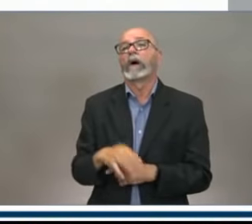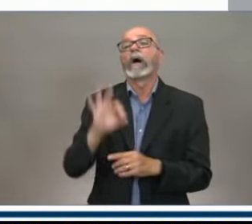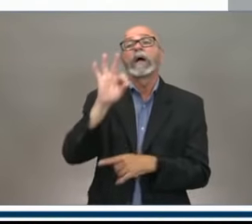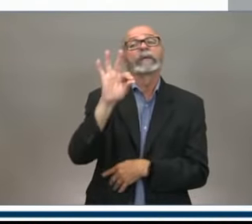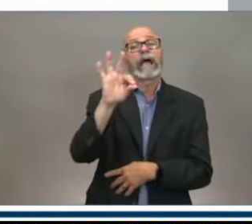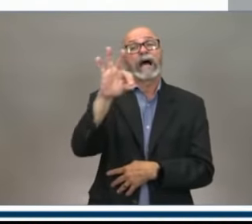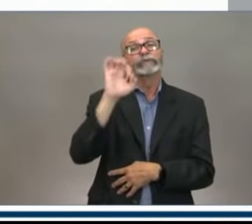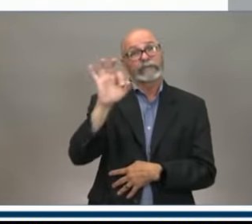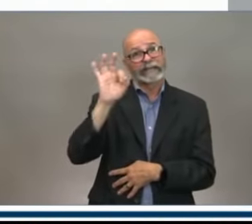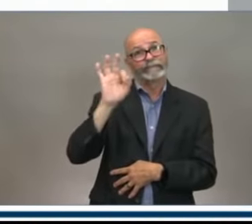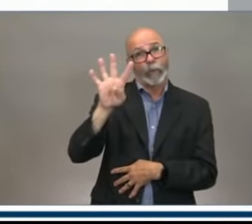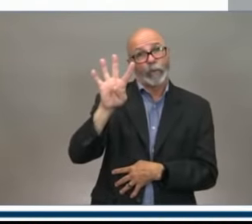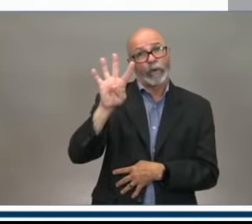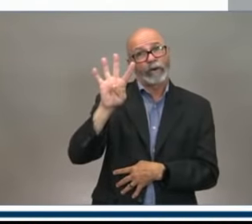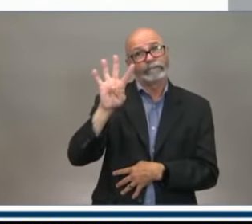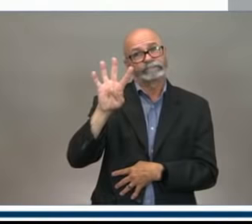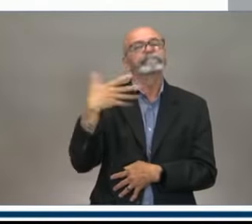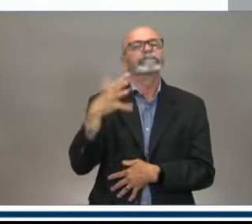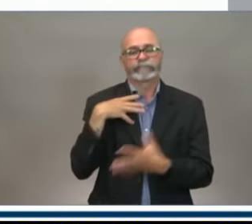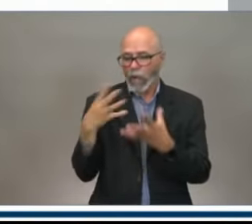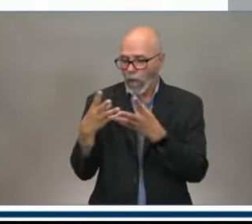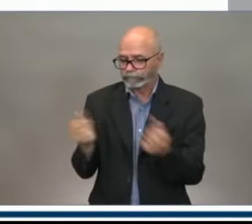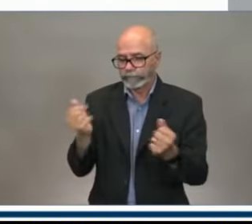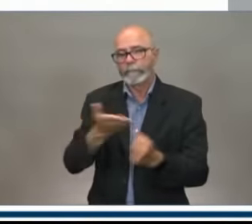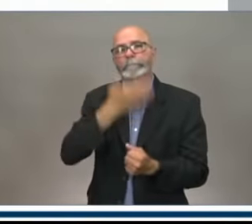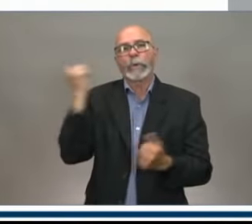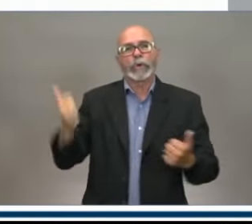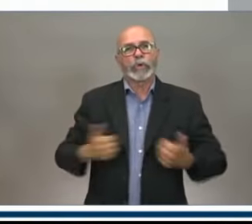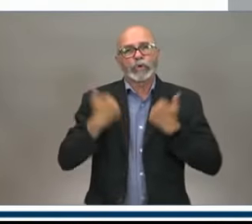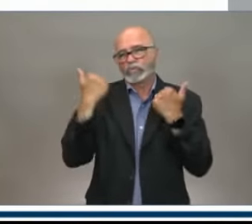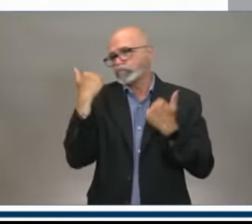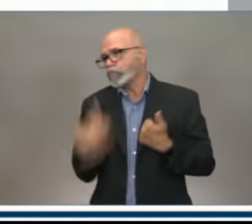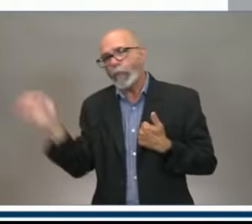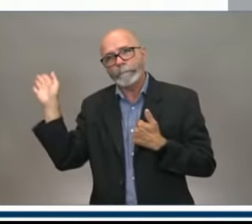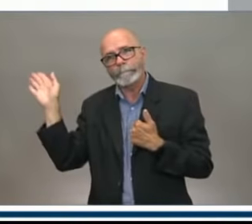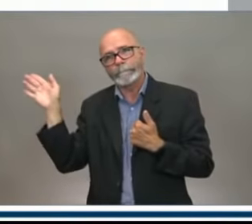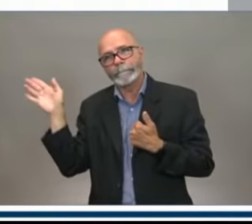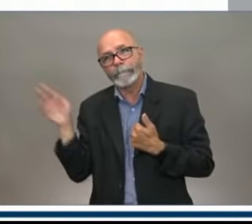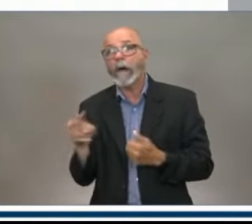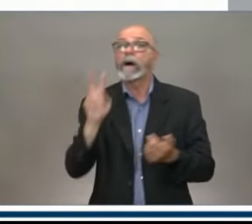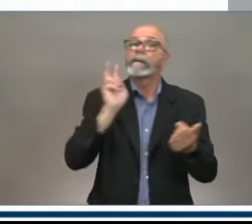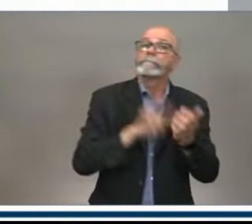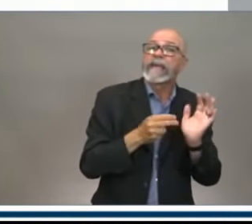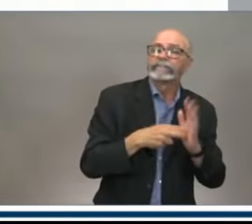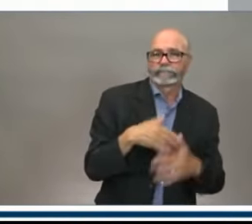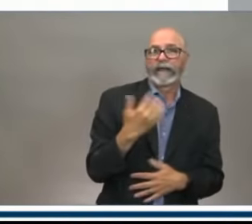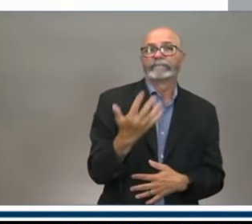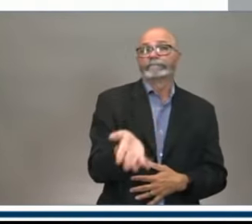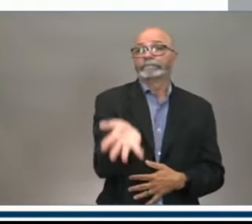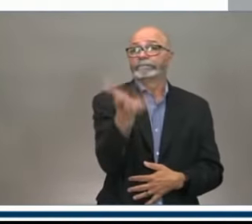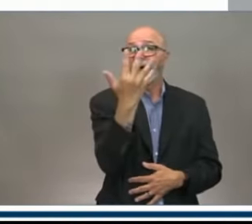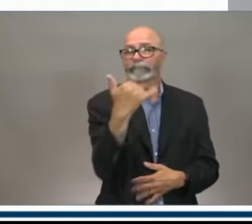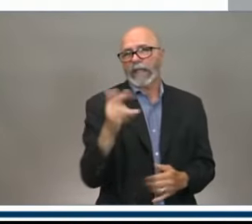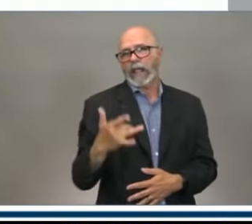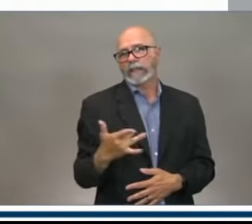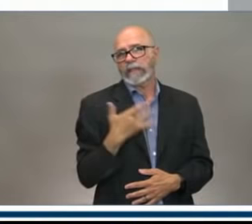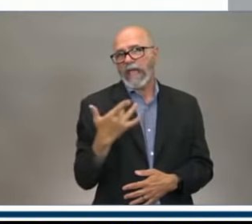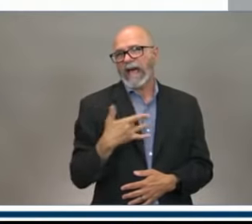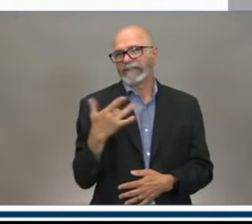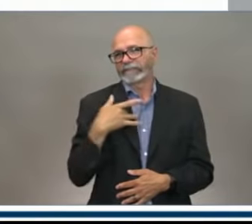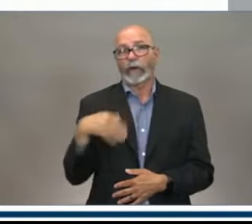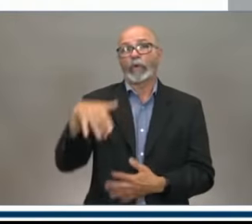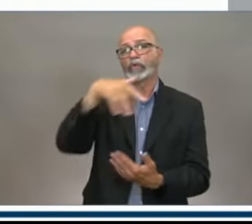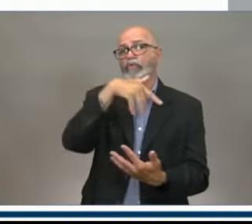are considered resolved, and that leaves us with 5 active COVID-19 cases in the province. We have